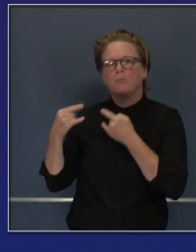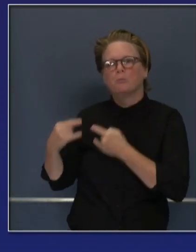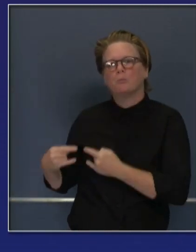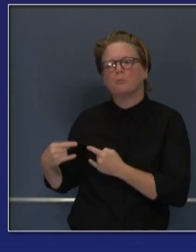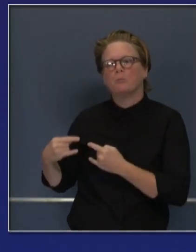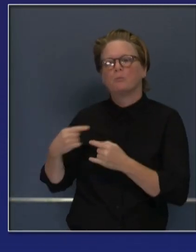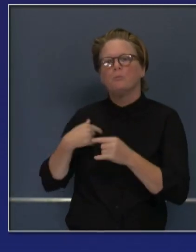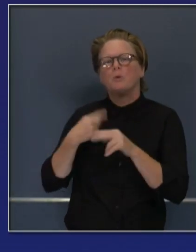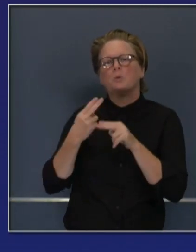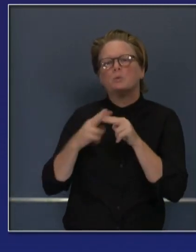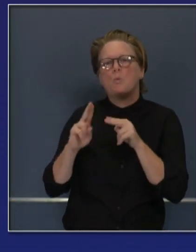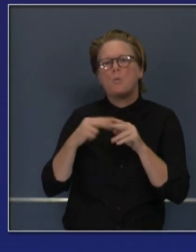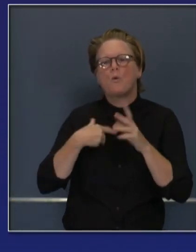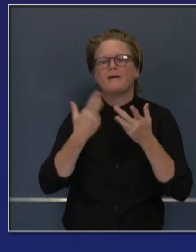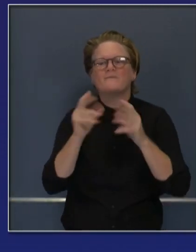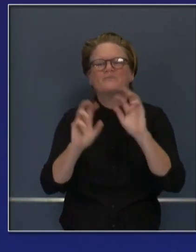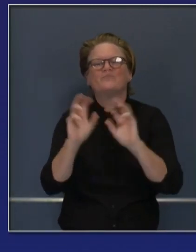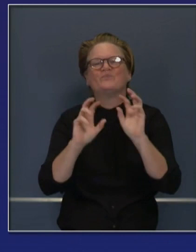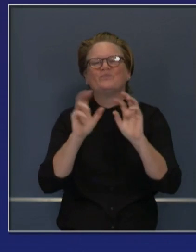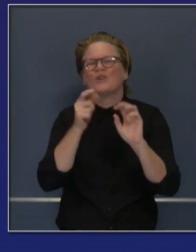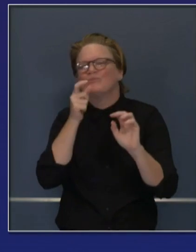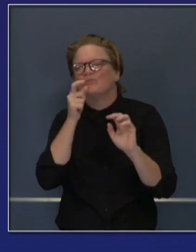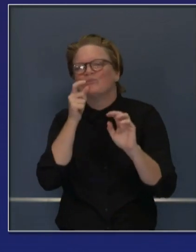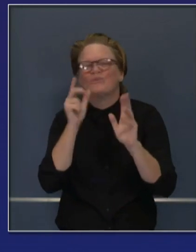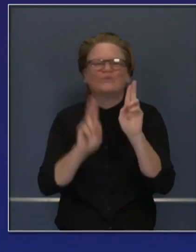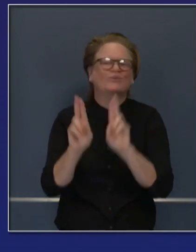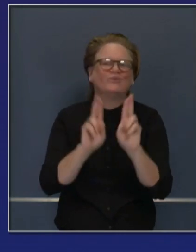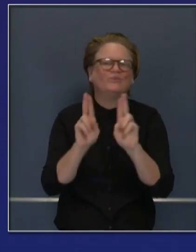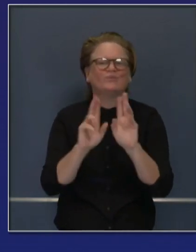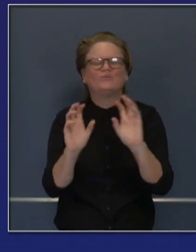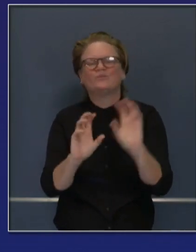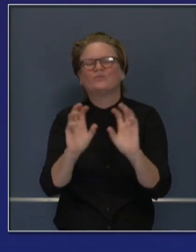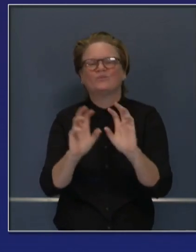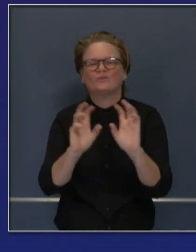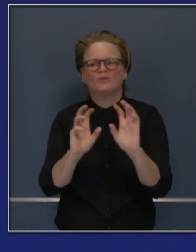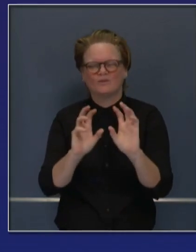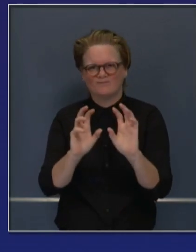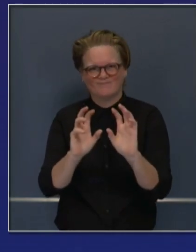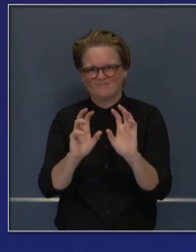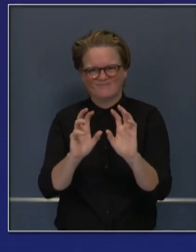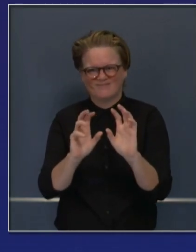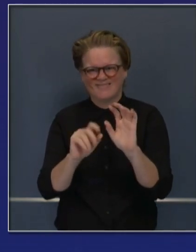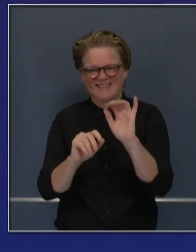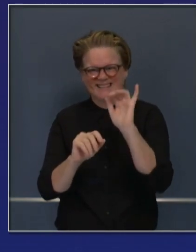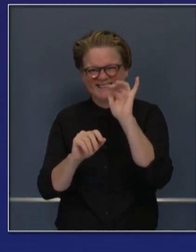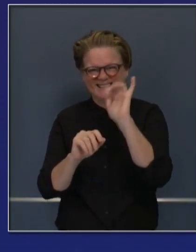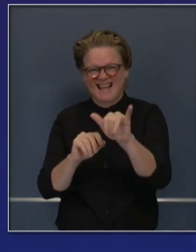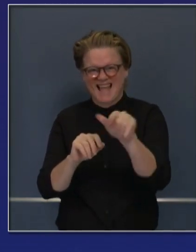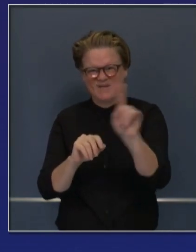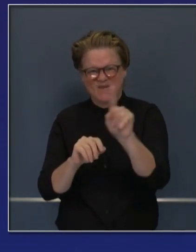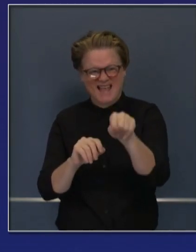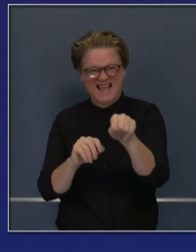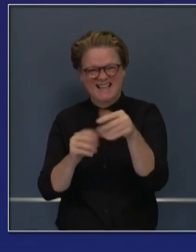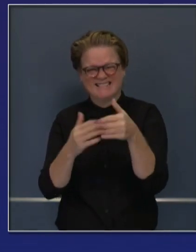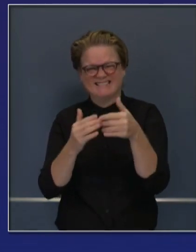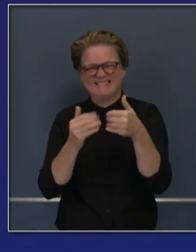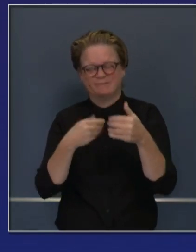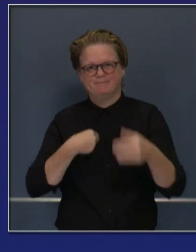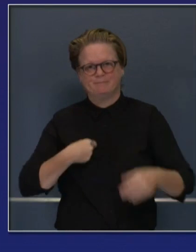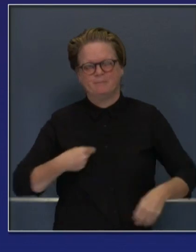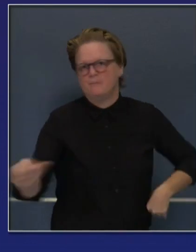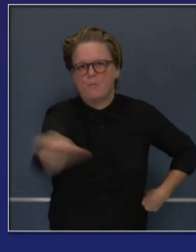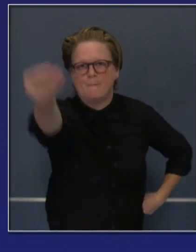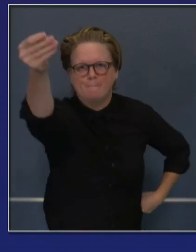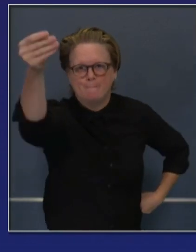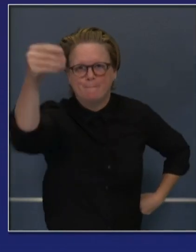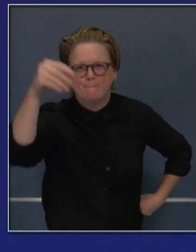enjoy a drink or enjoy a meal. But it's exactly those moments that might create a high transmission risk. So we urge